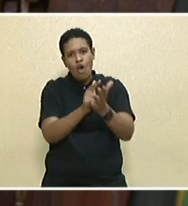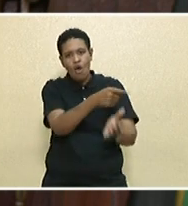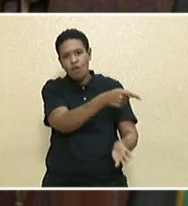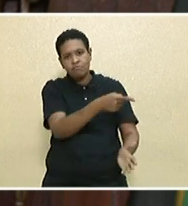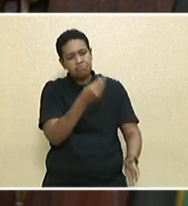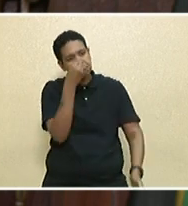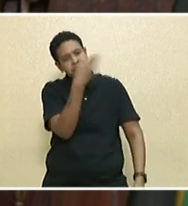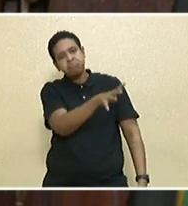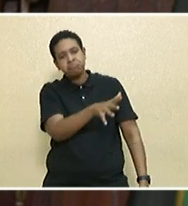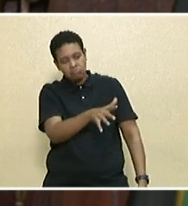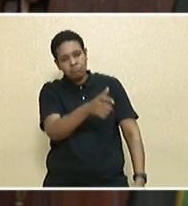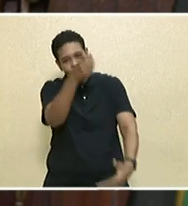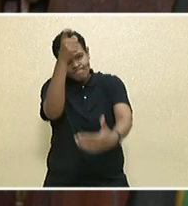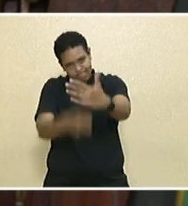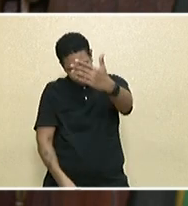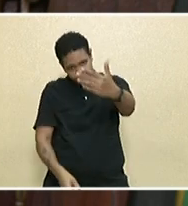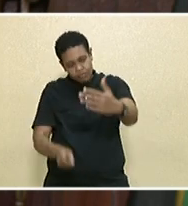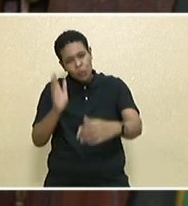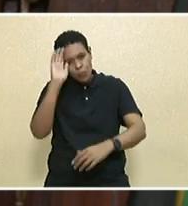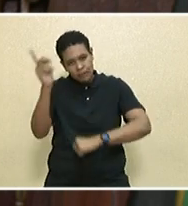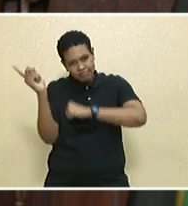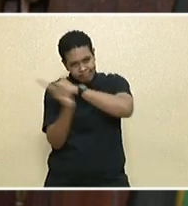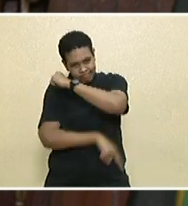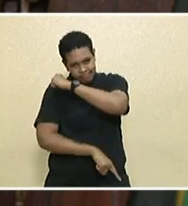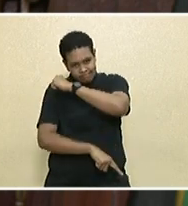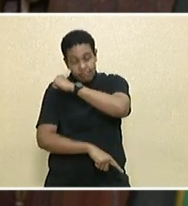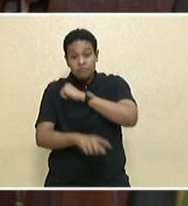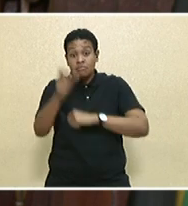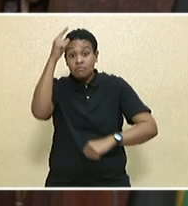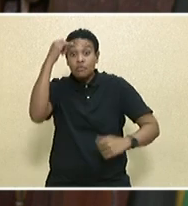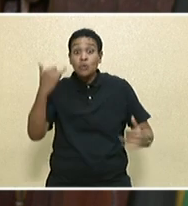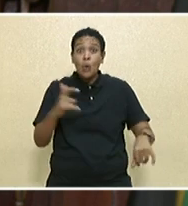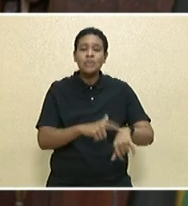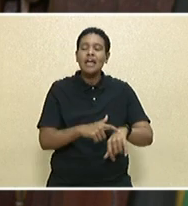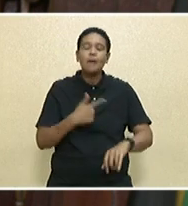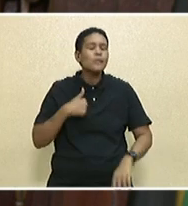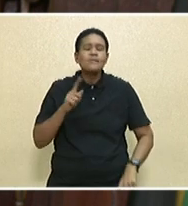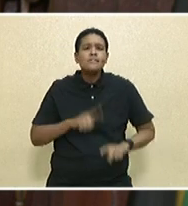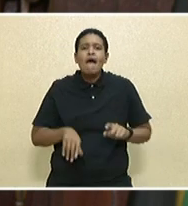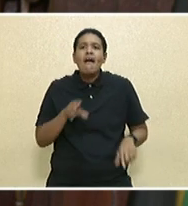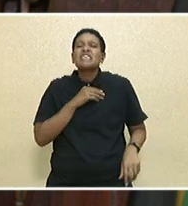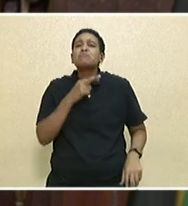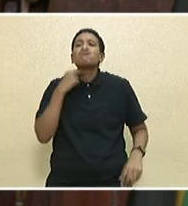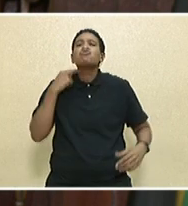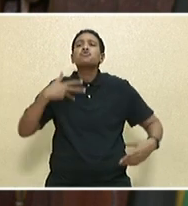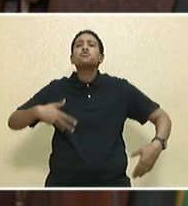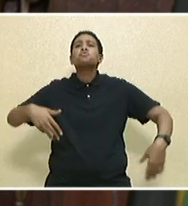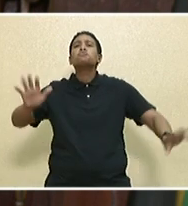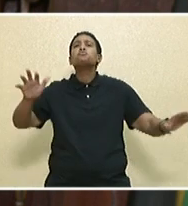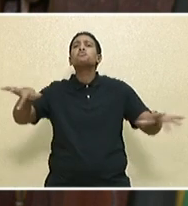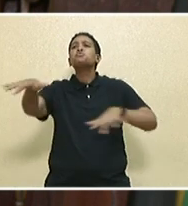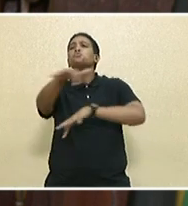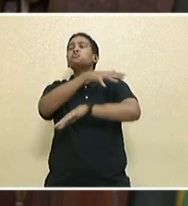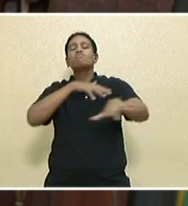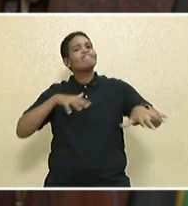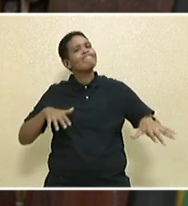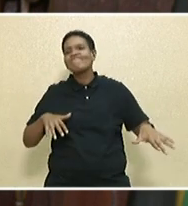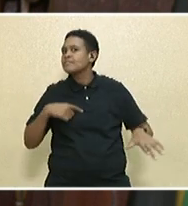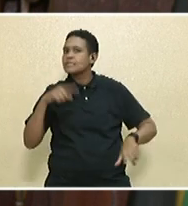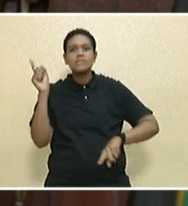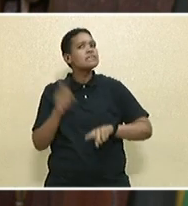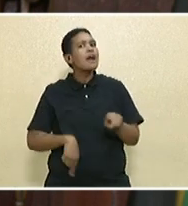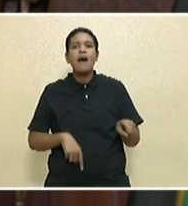quarantine rules. We, at this time, can take no risks in our efforts